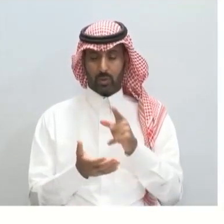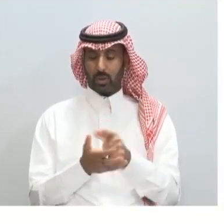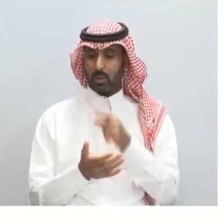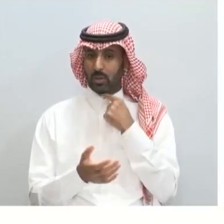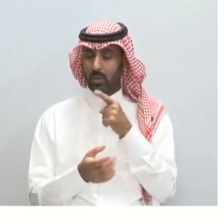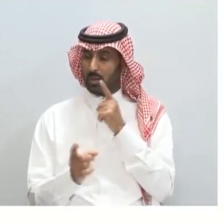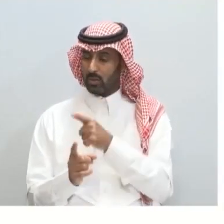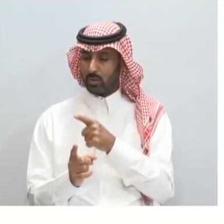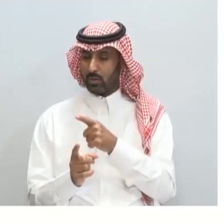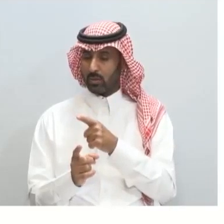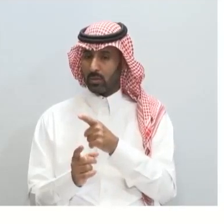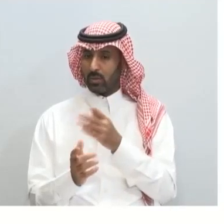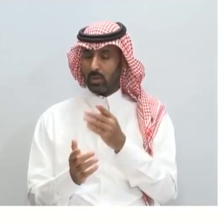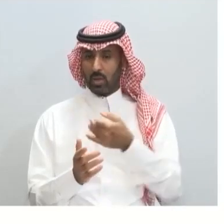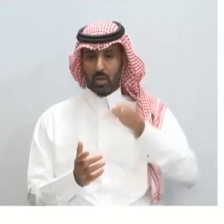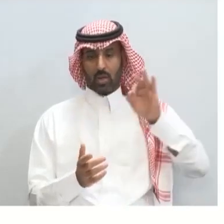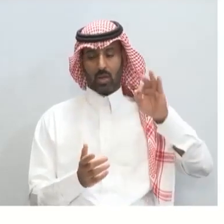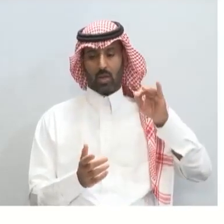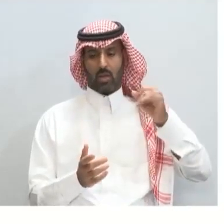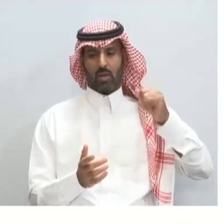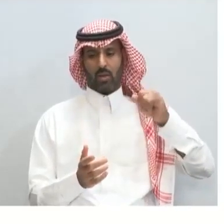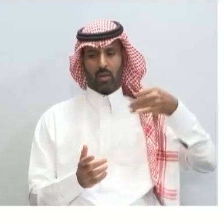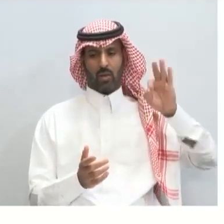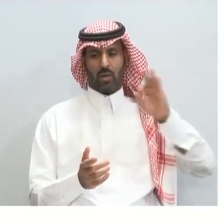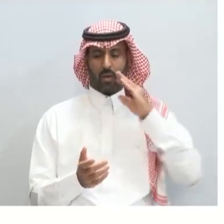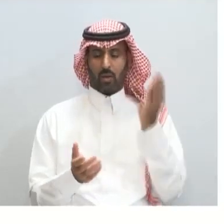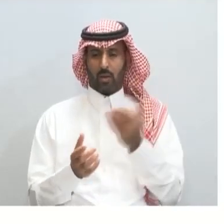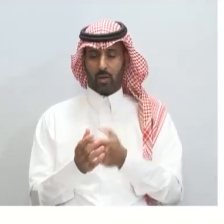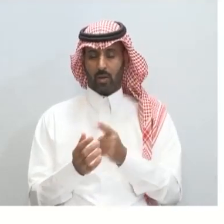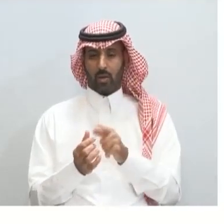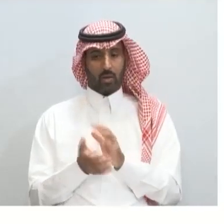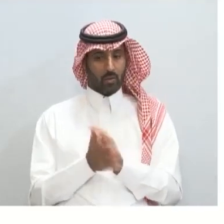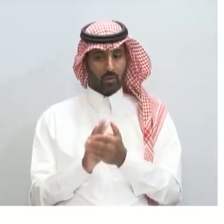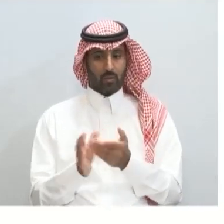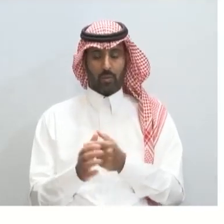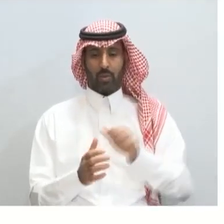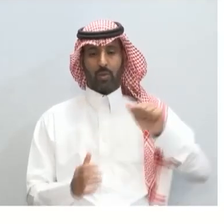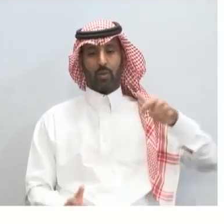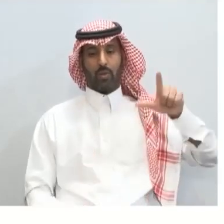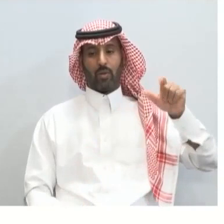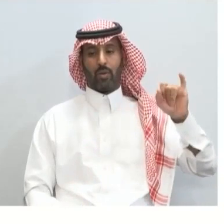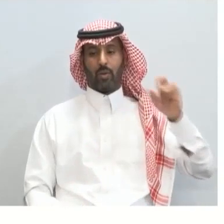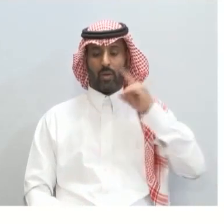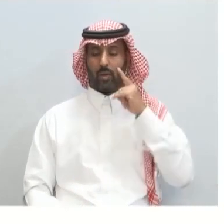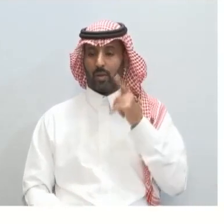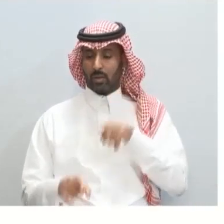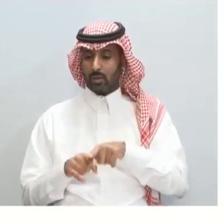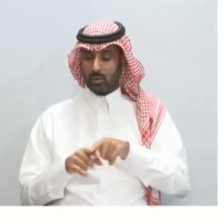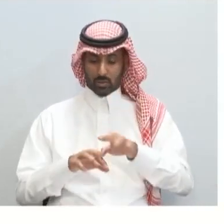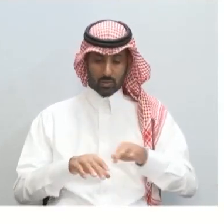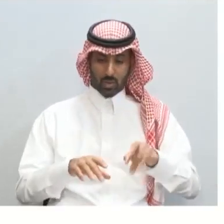an implied uh conditional the first one is already done Ali uses his friend's